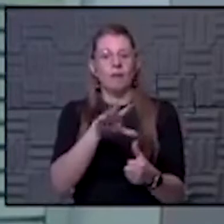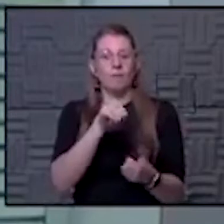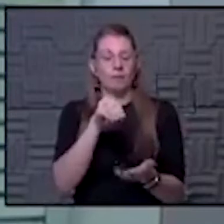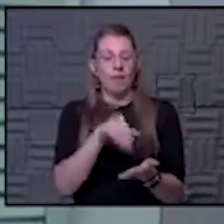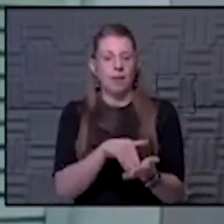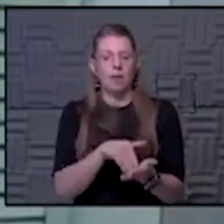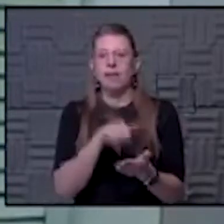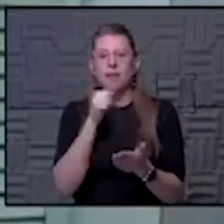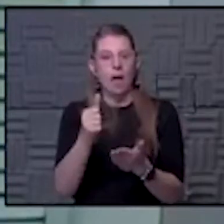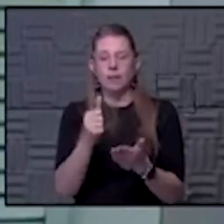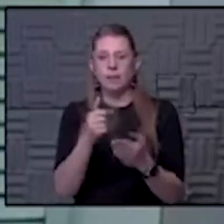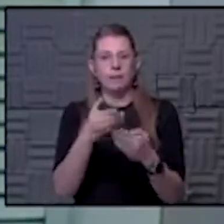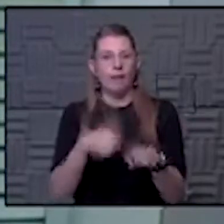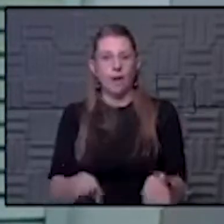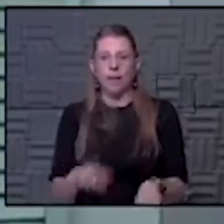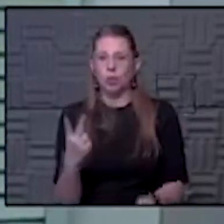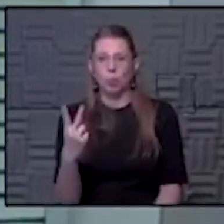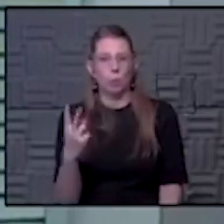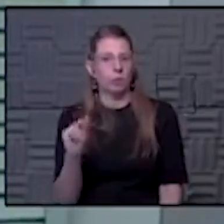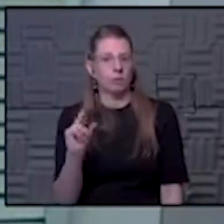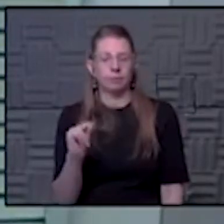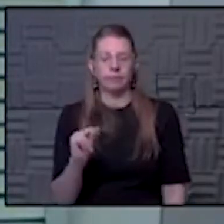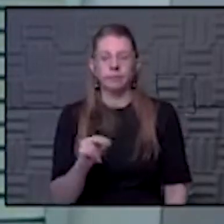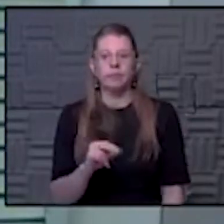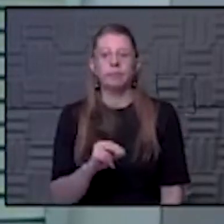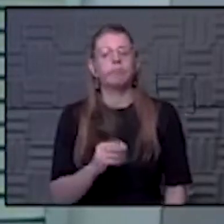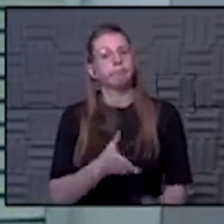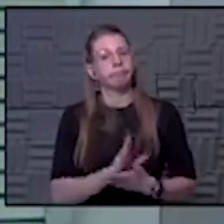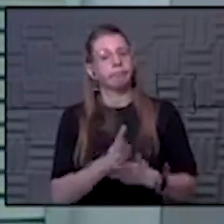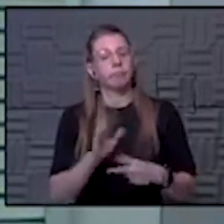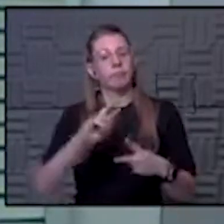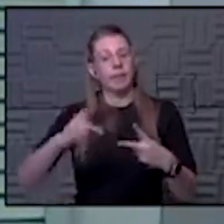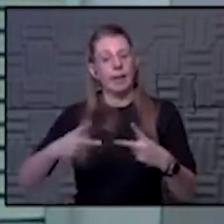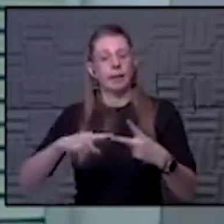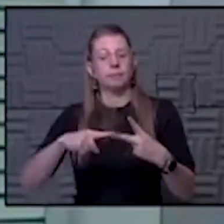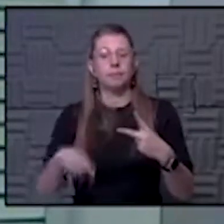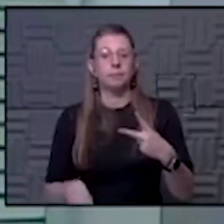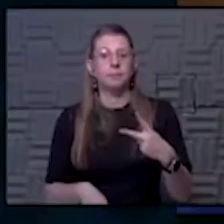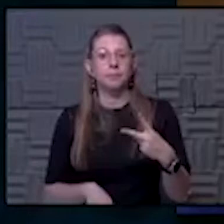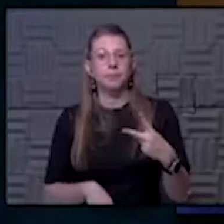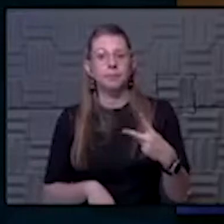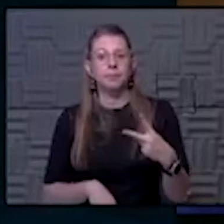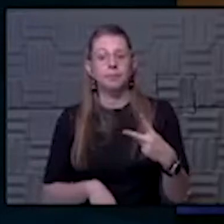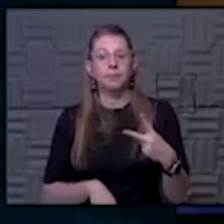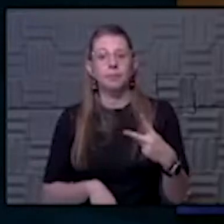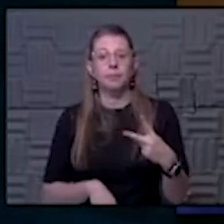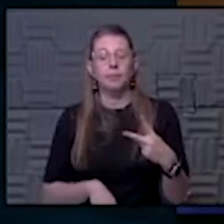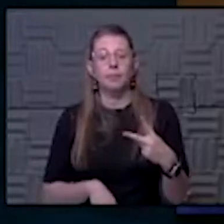150,000 divided by 2. All right. And the second part of that question?